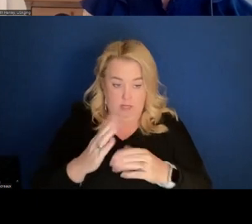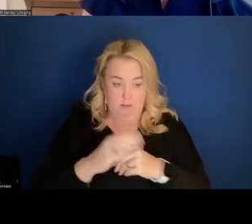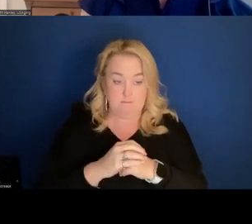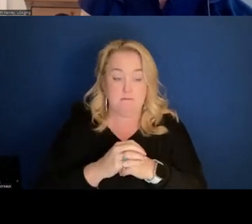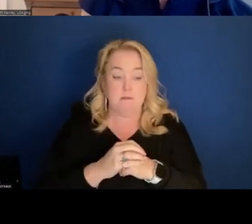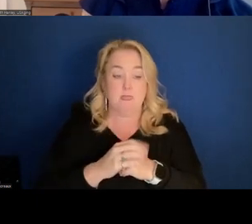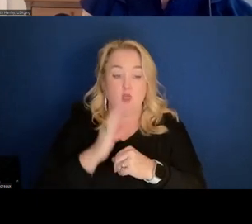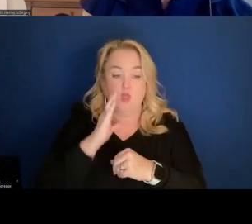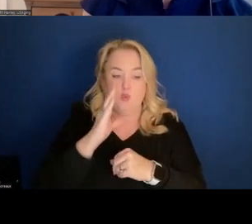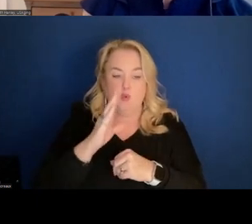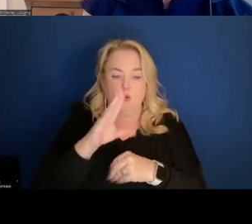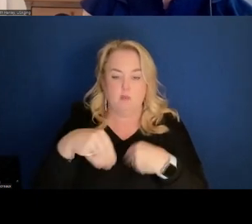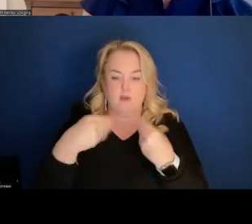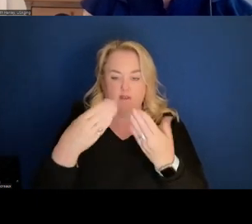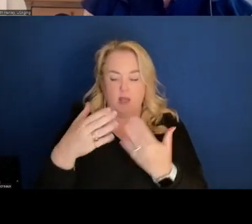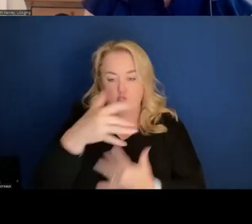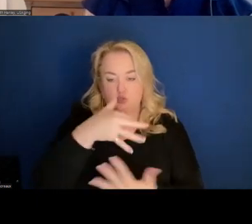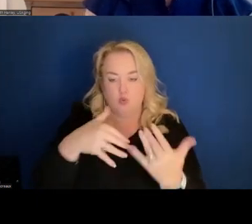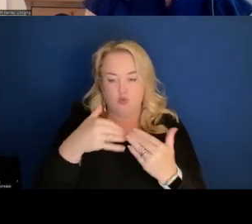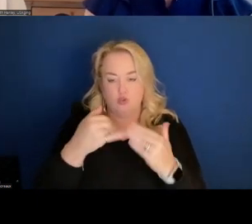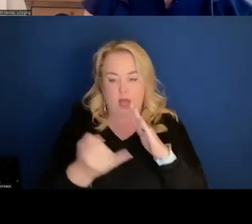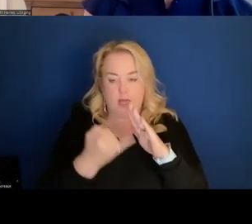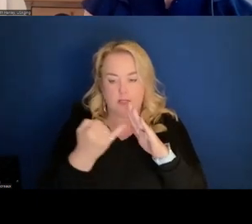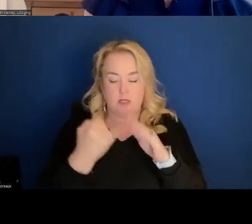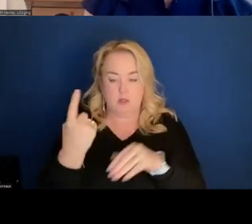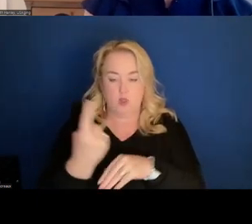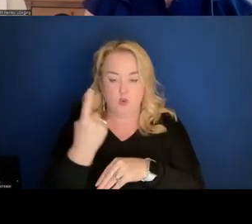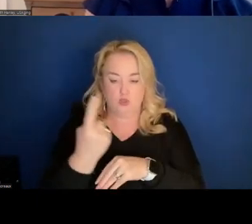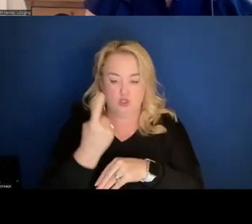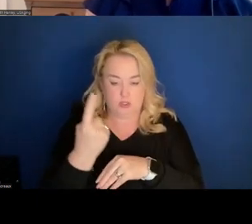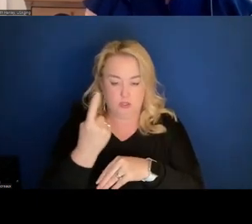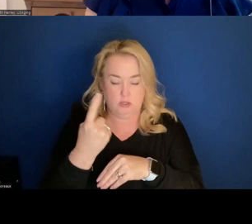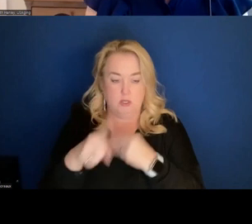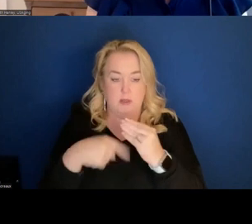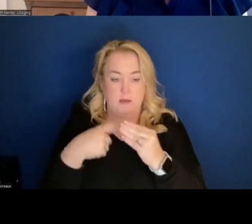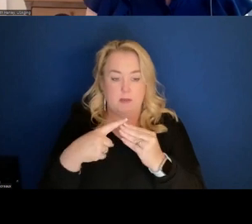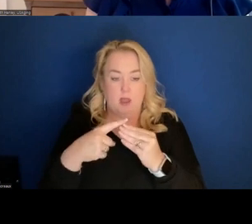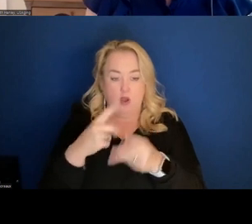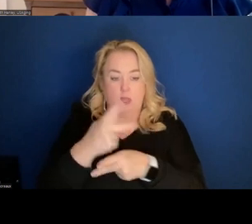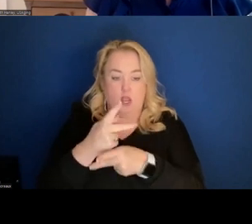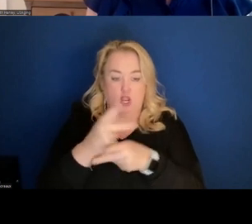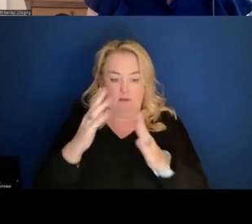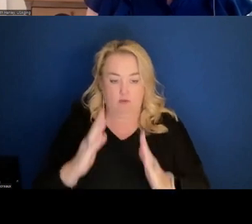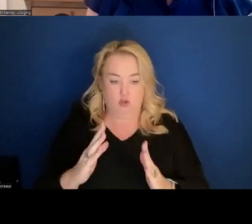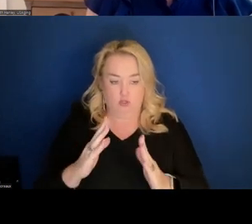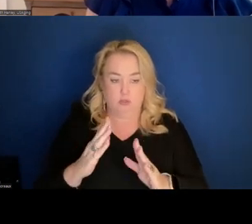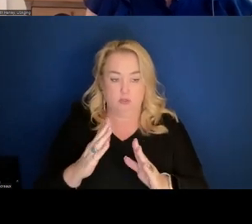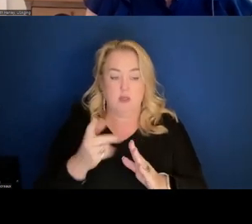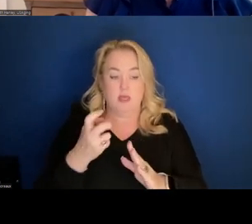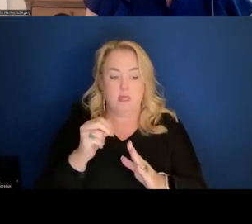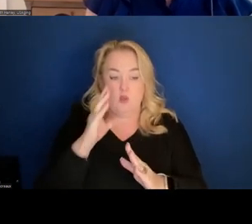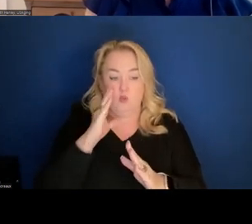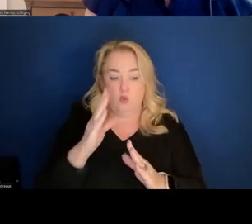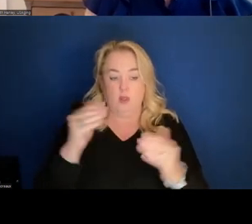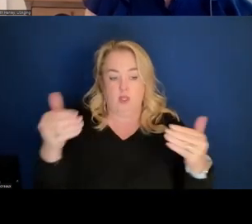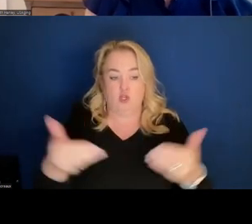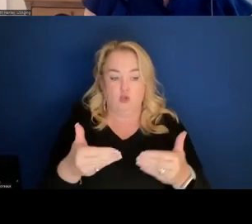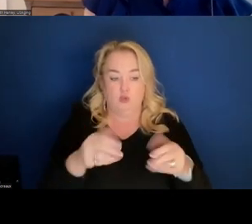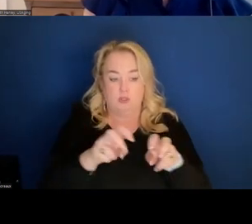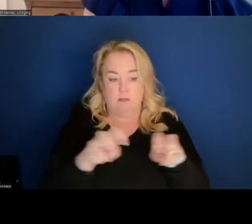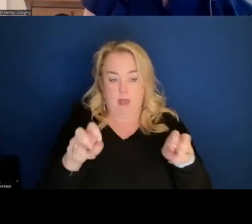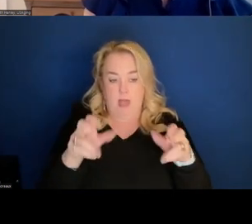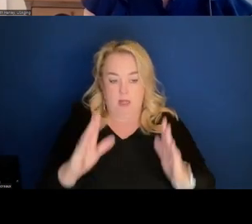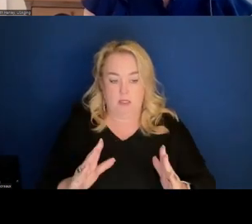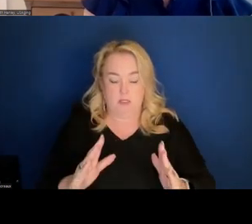provide context on social isolation and loneliness among caregivers before introducing our panelists for a discussion on